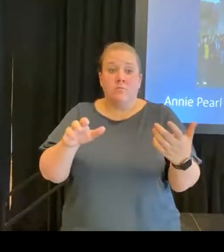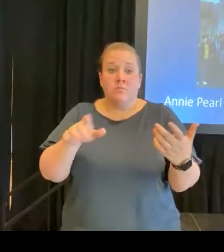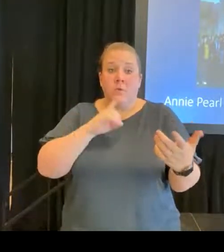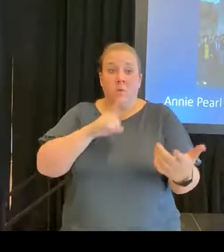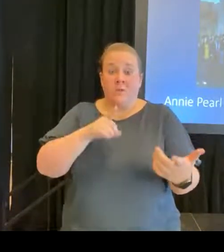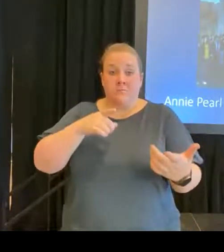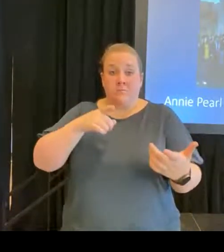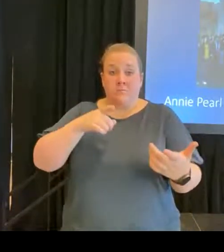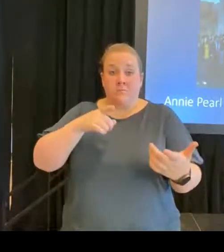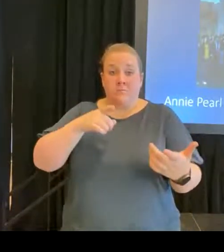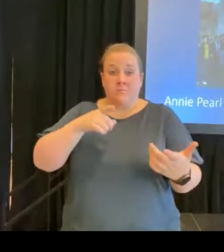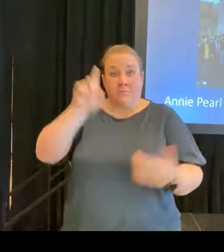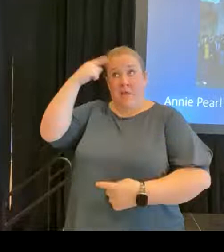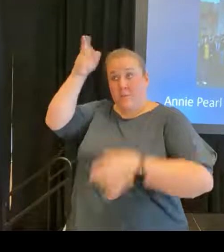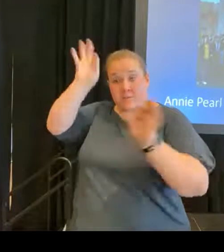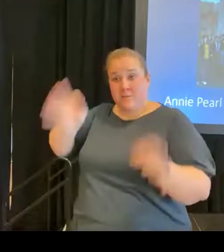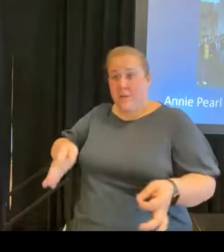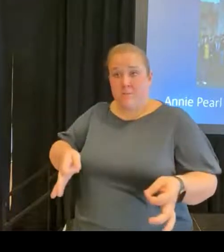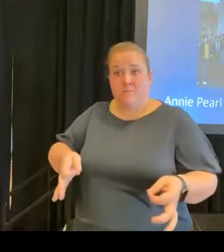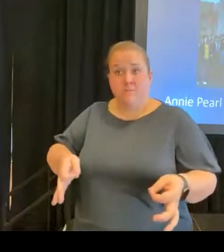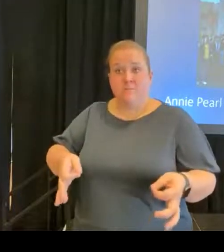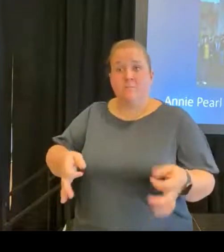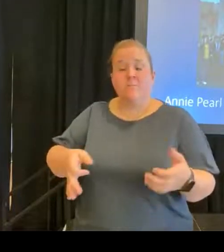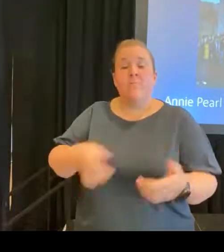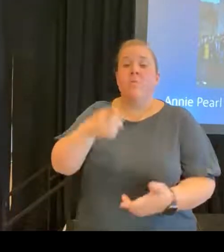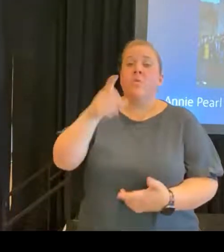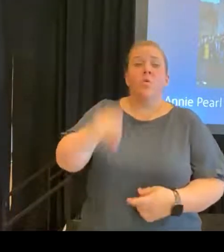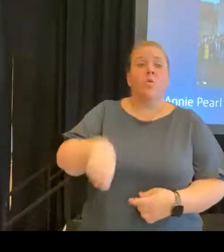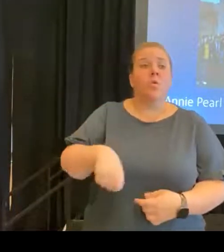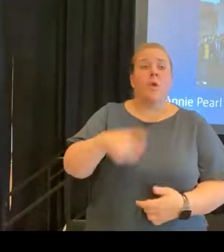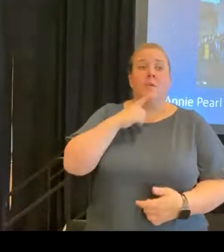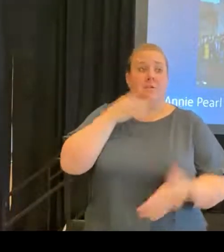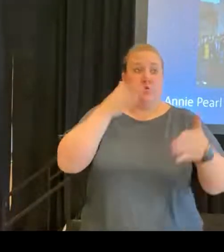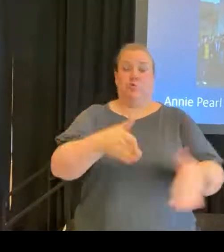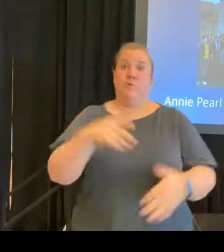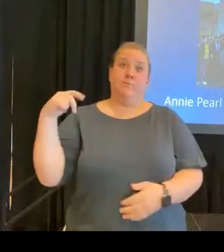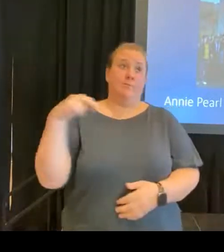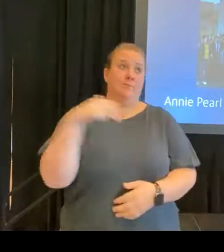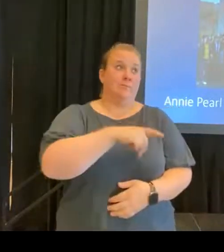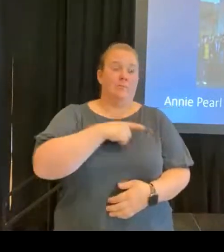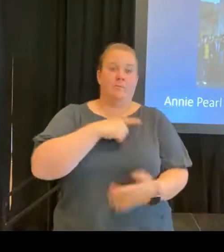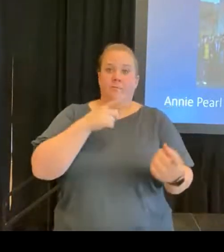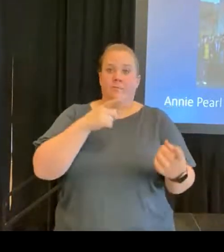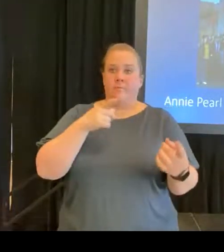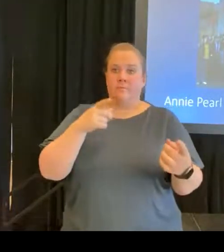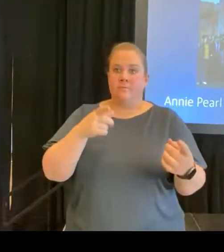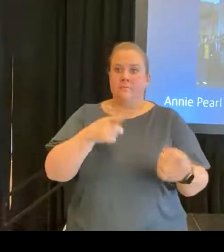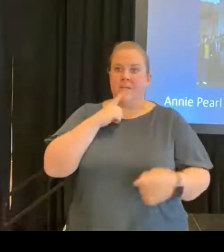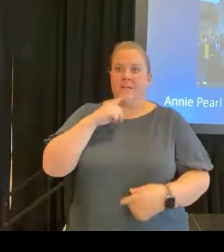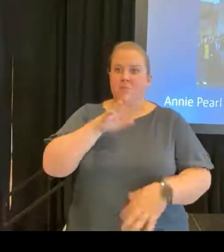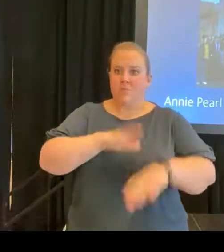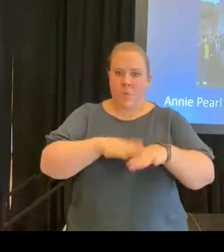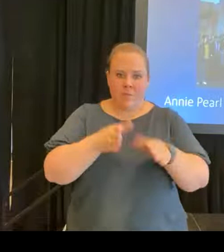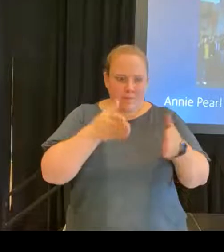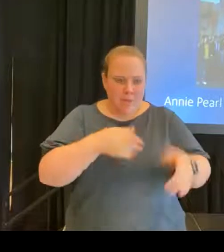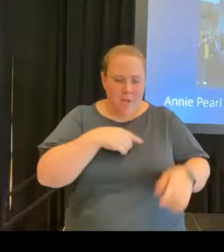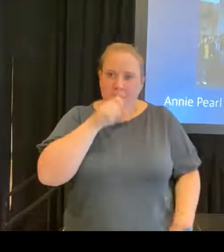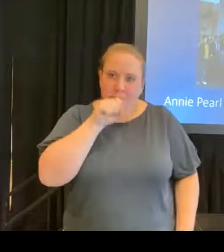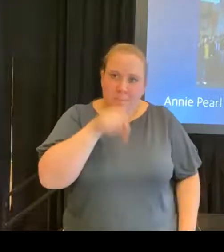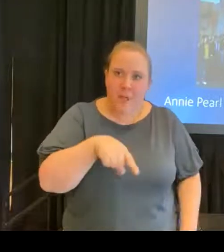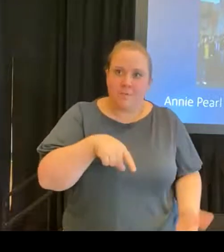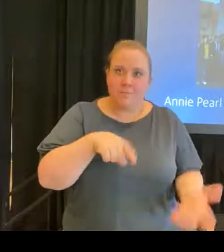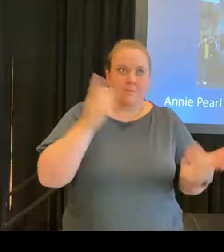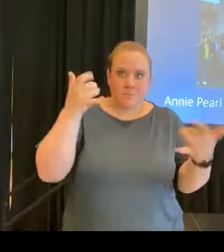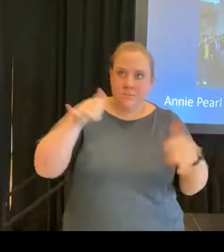is determined by the government. Whether you can walk across the street, the enforcement of it, spitting on the sidewalk,